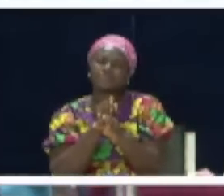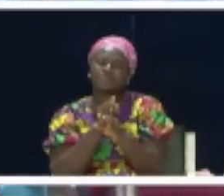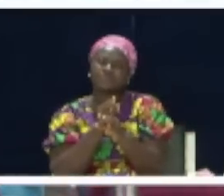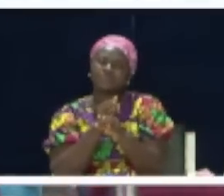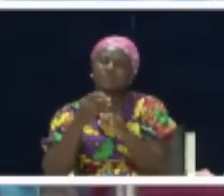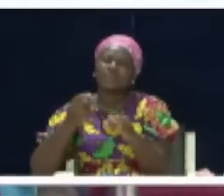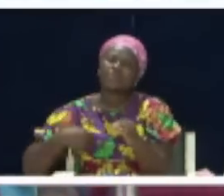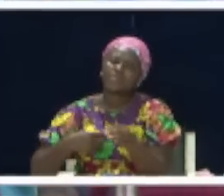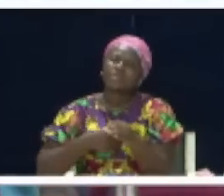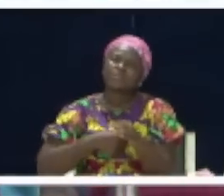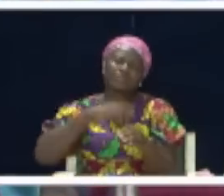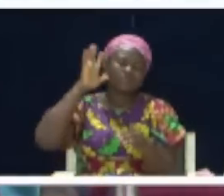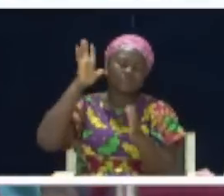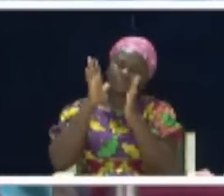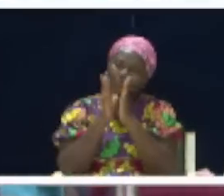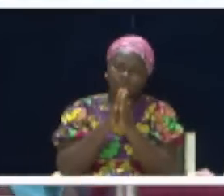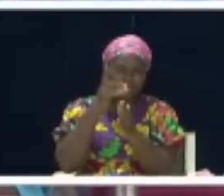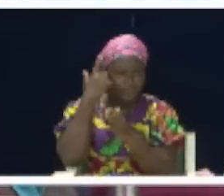We'll pray for your salvation.